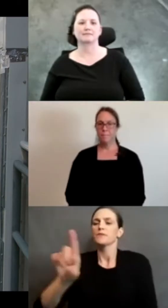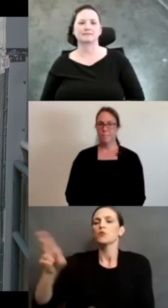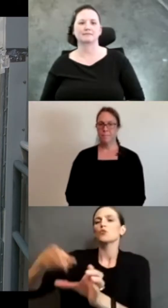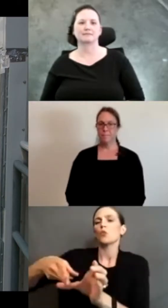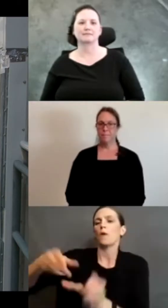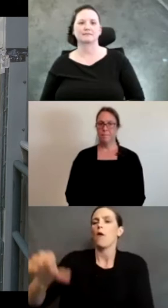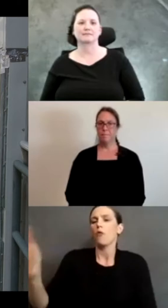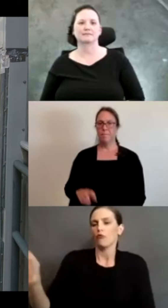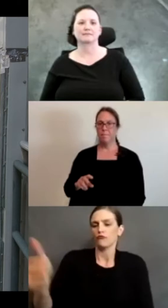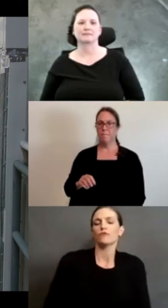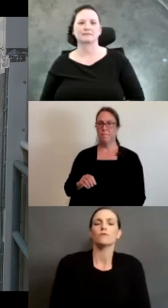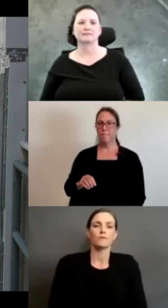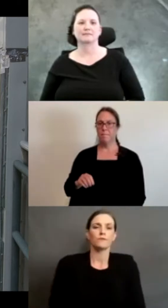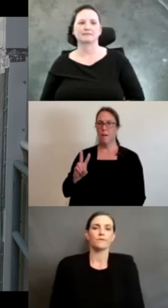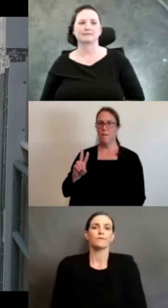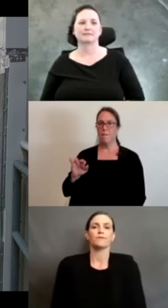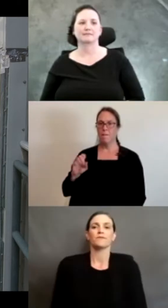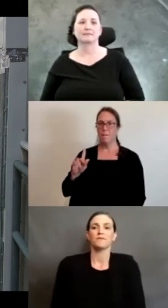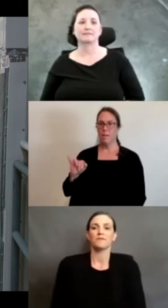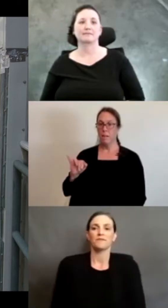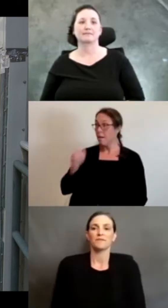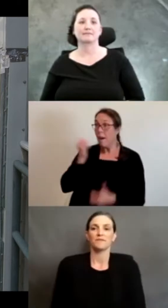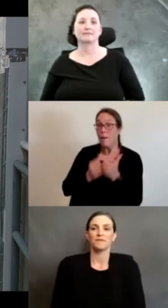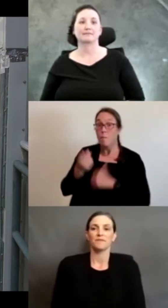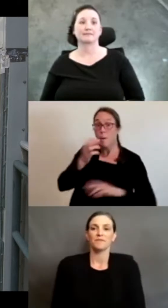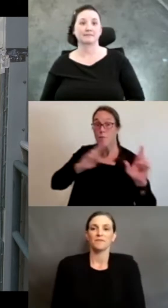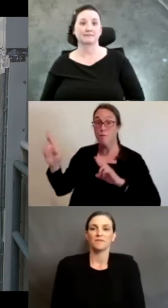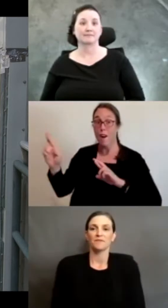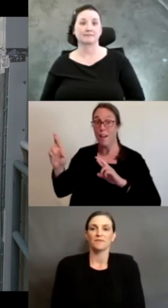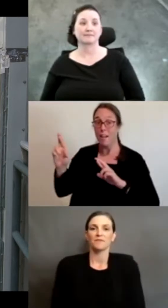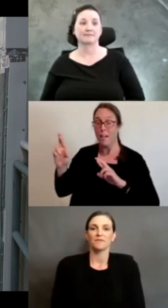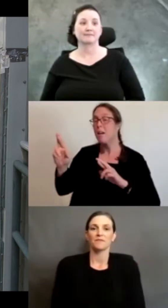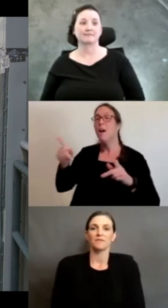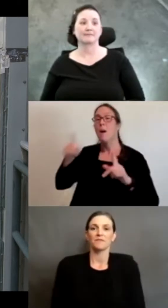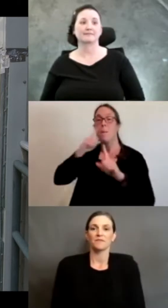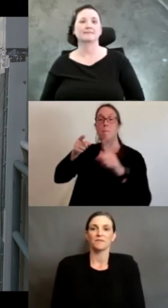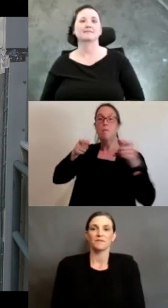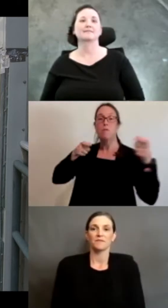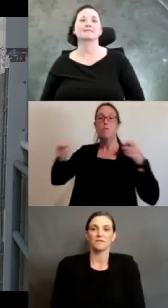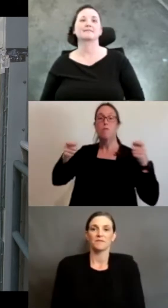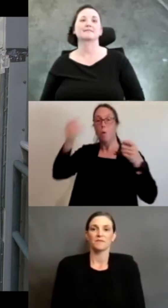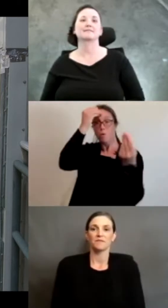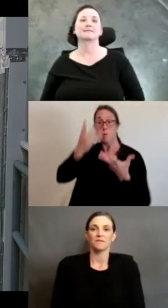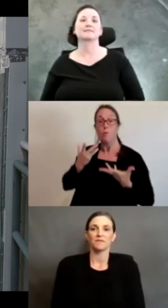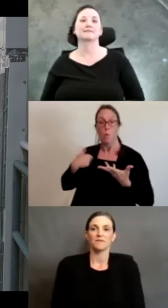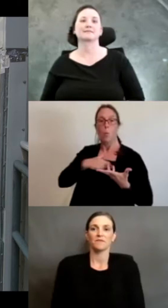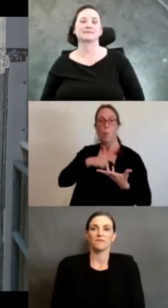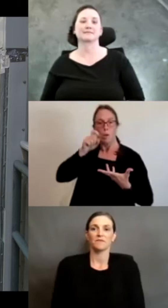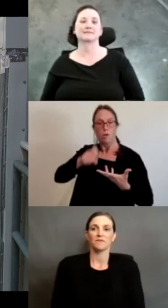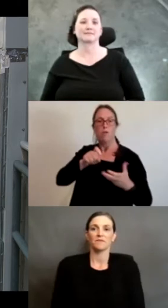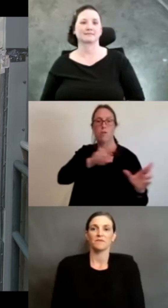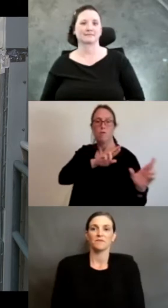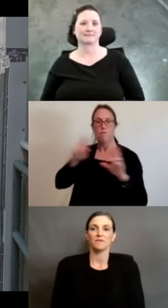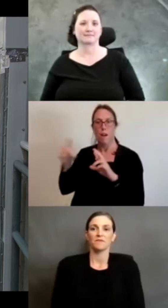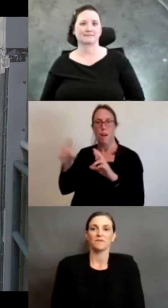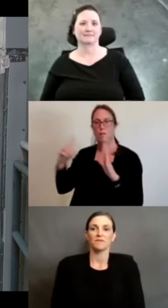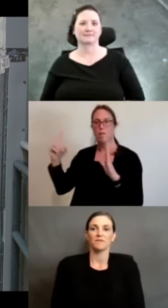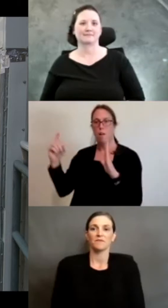Okay, is everyone ready? Mission Control just signaled that we should start toward the gangway. Let's